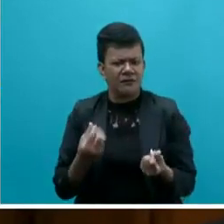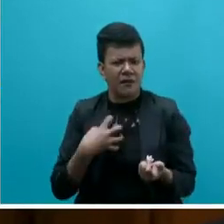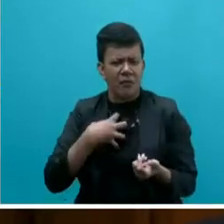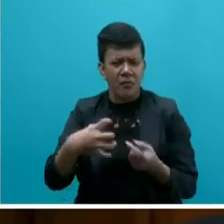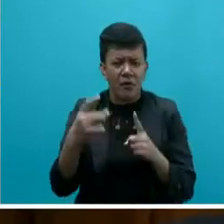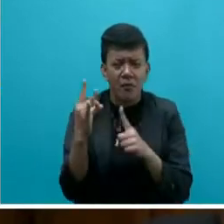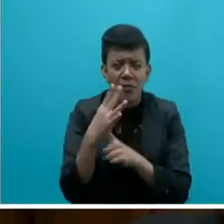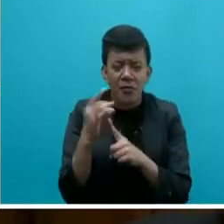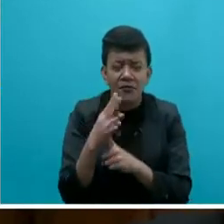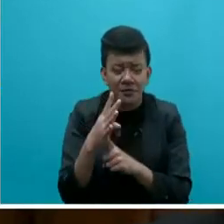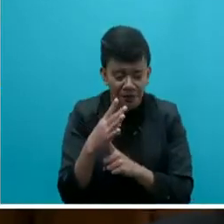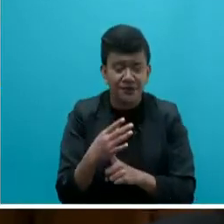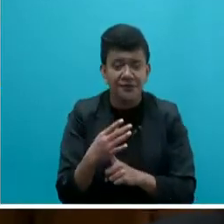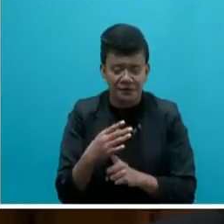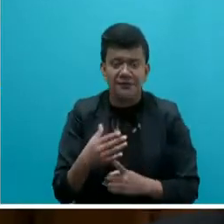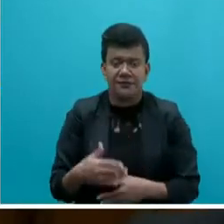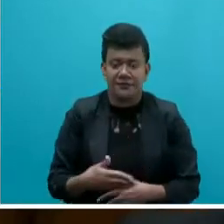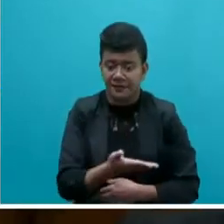For them,